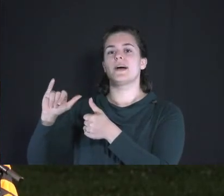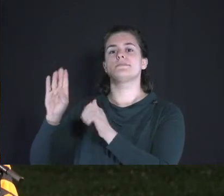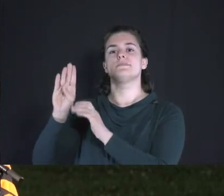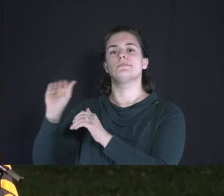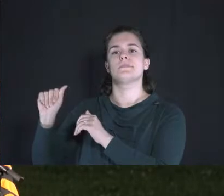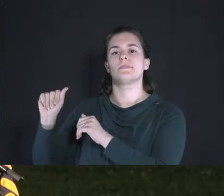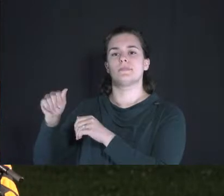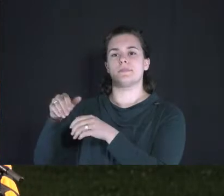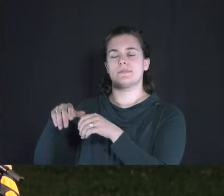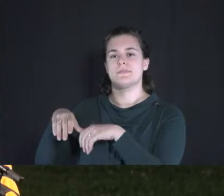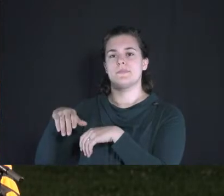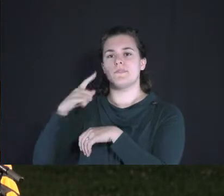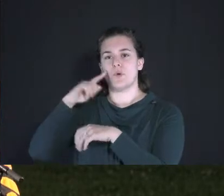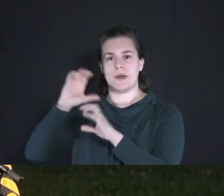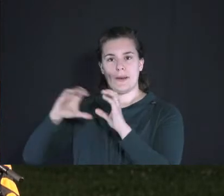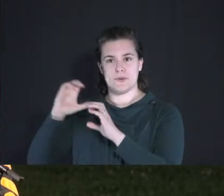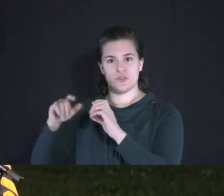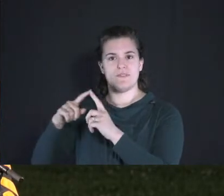Nederland, Texas.